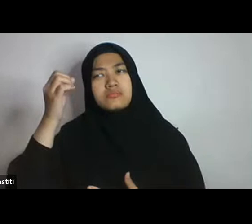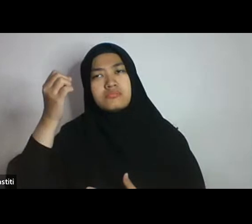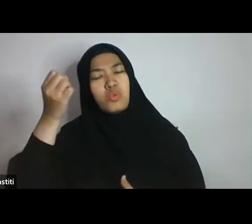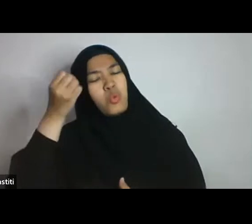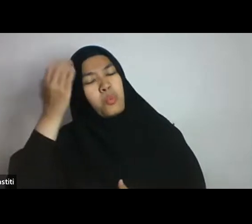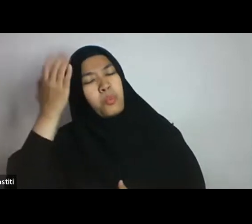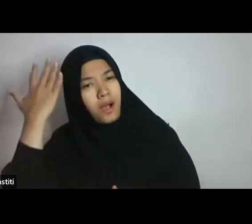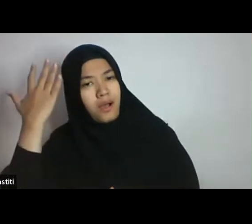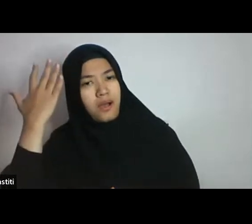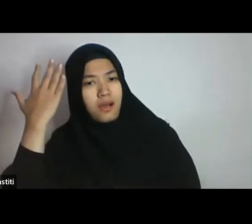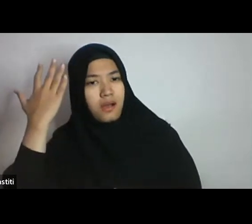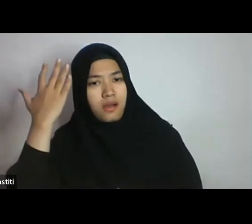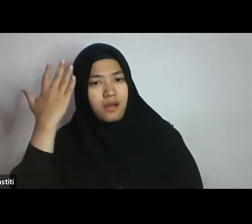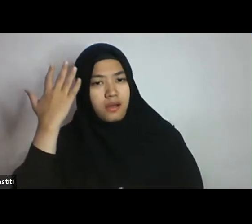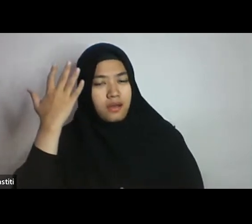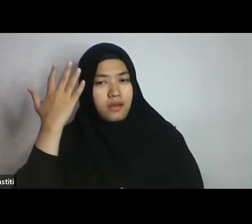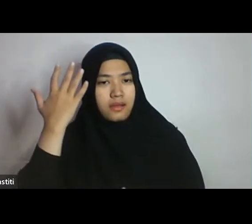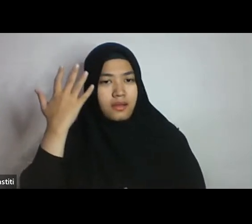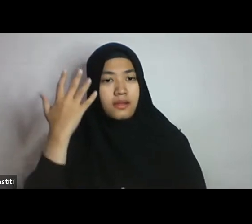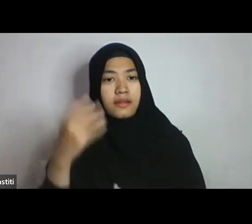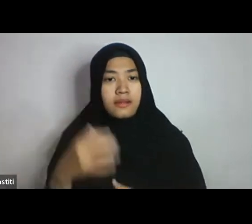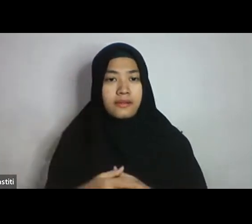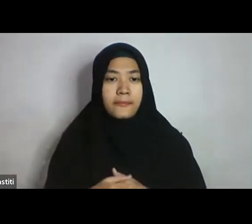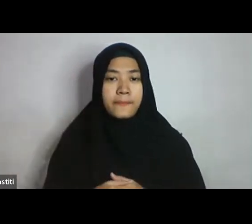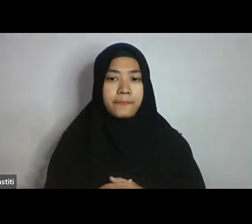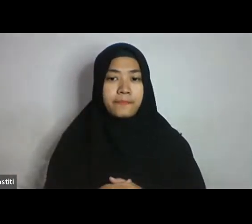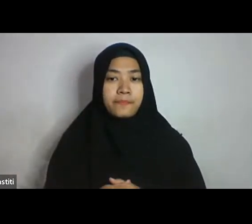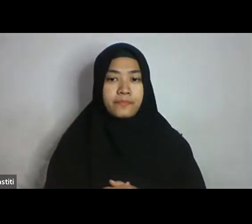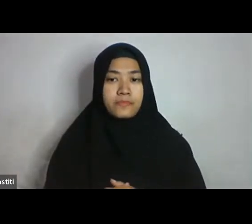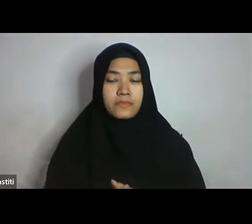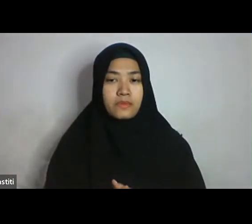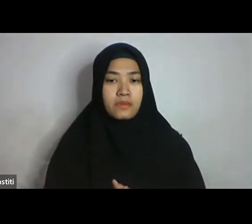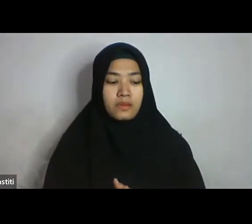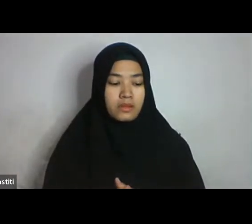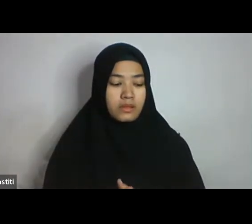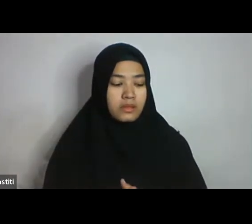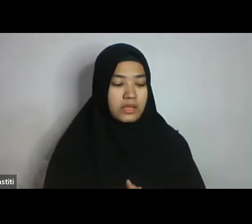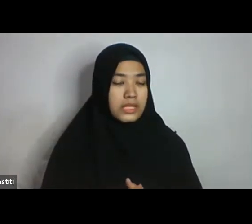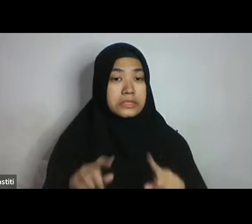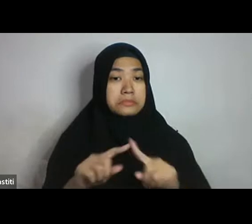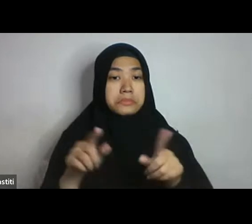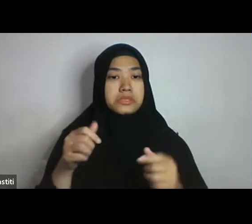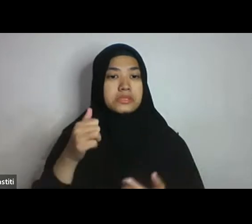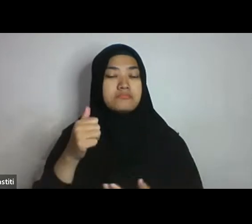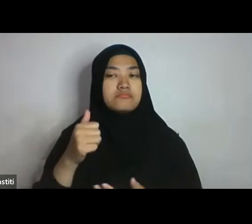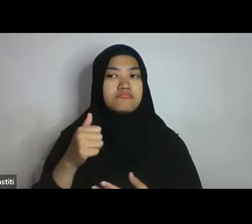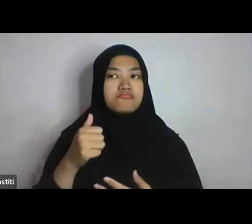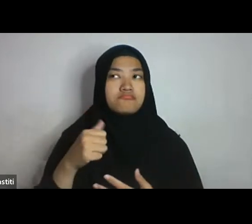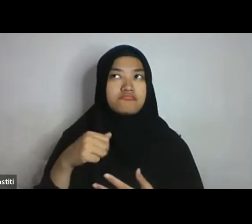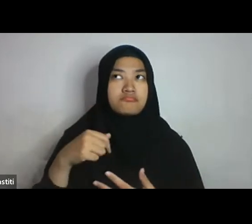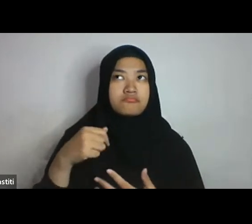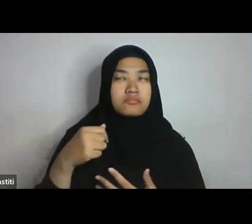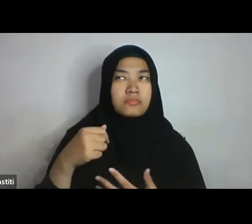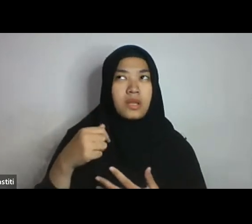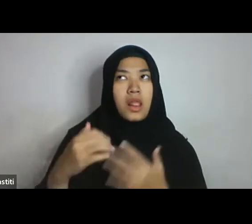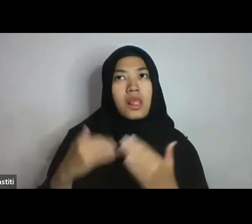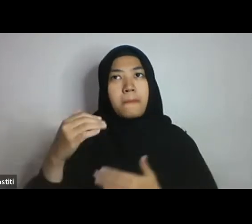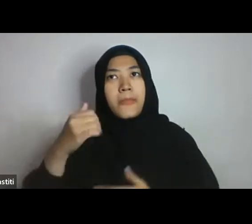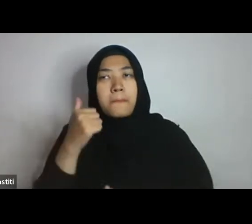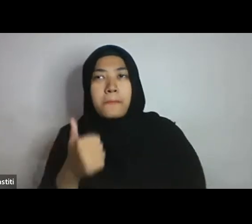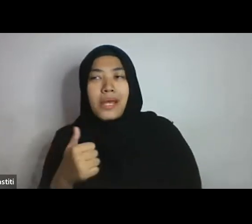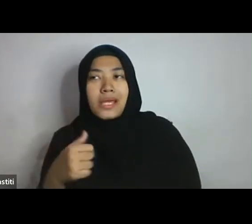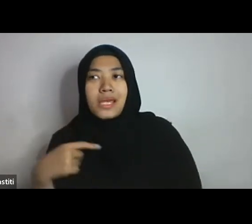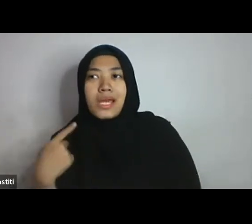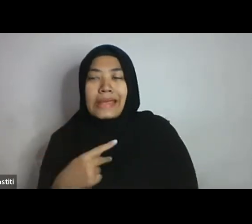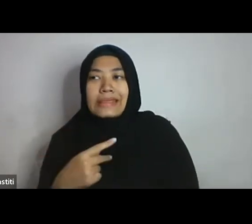within the Ministry of Health, within all the health districts, mental health is not a top priority.